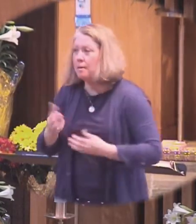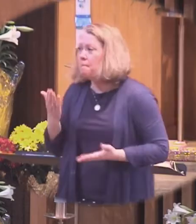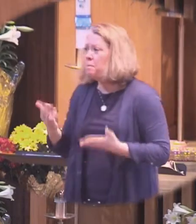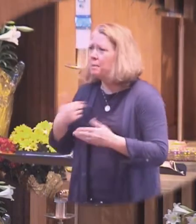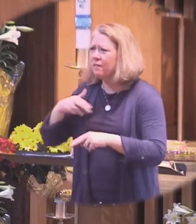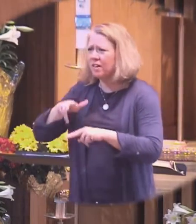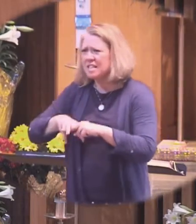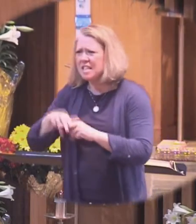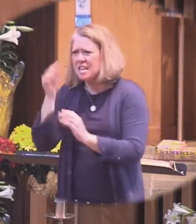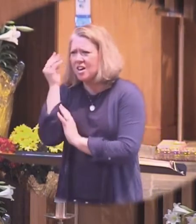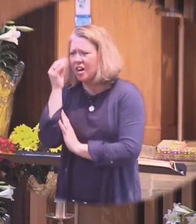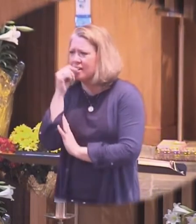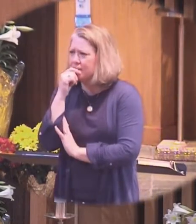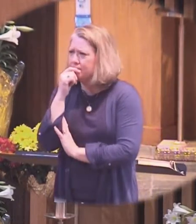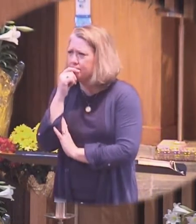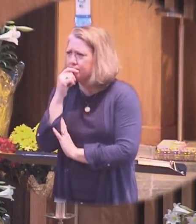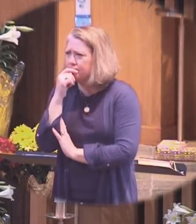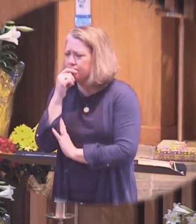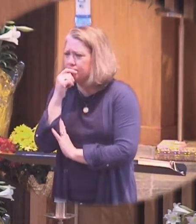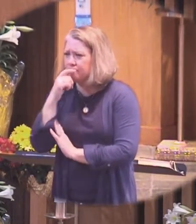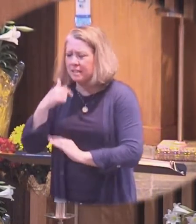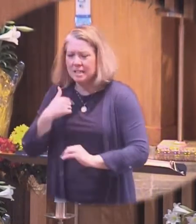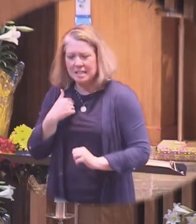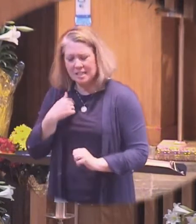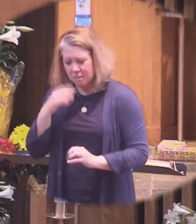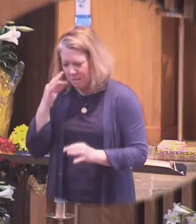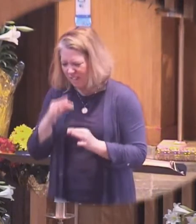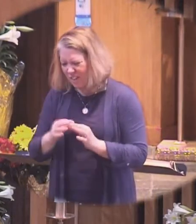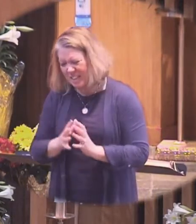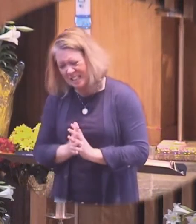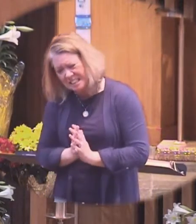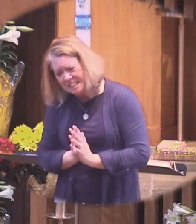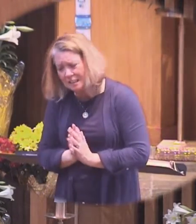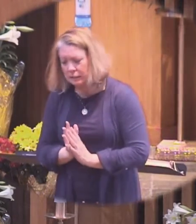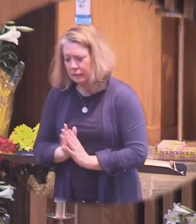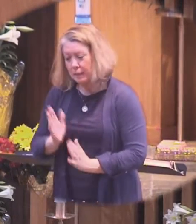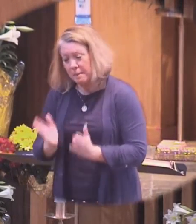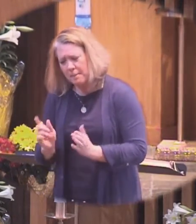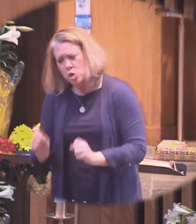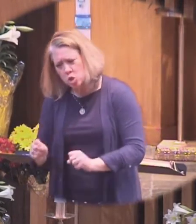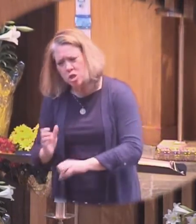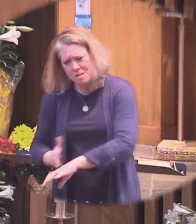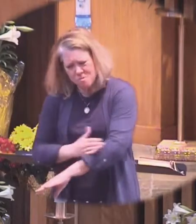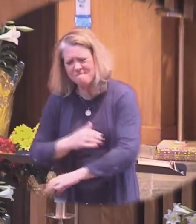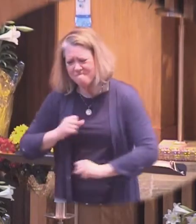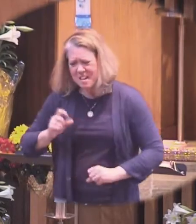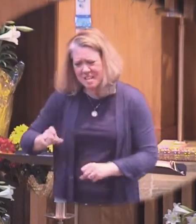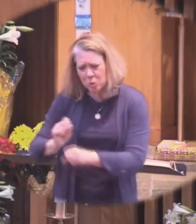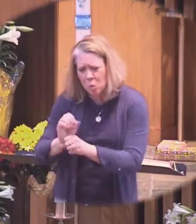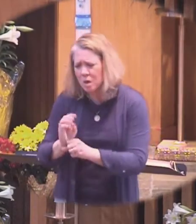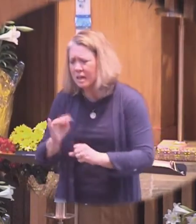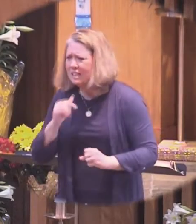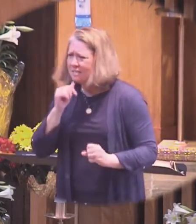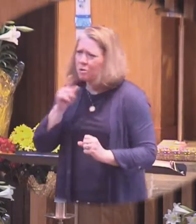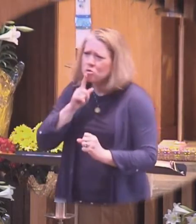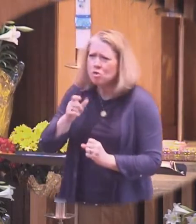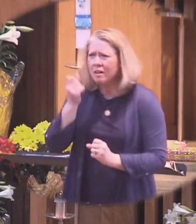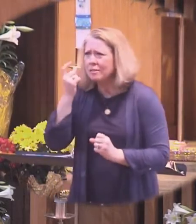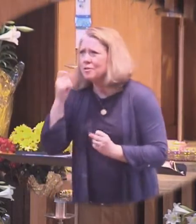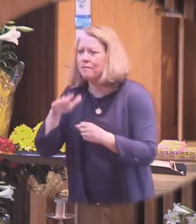this morning and I say to myself, my faith's not where it should be, and I don't completely understand, how can